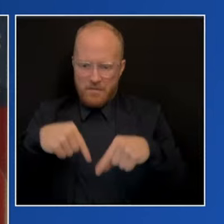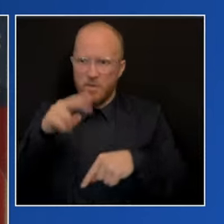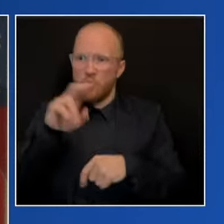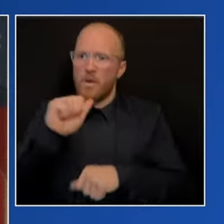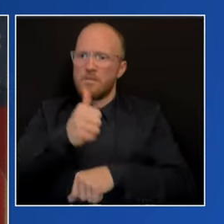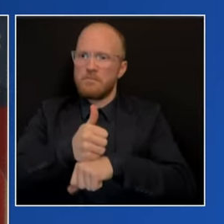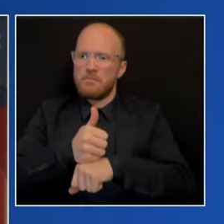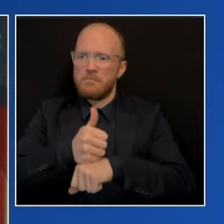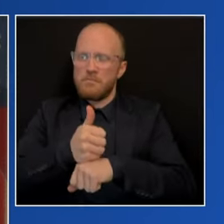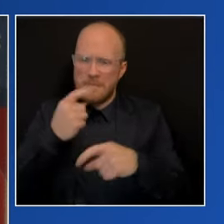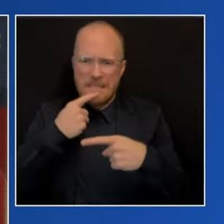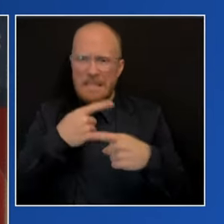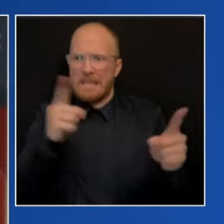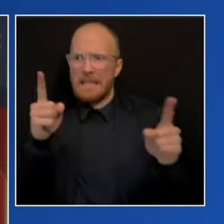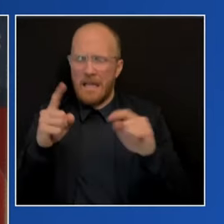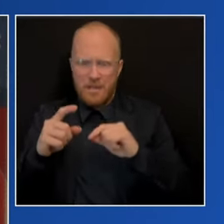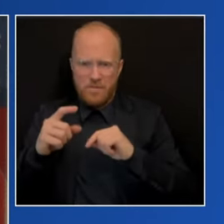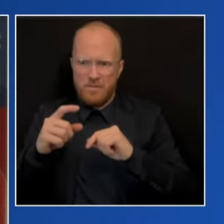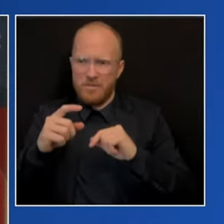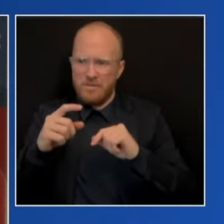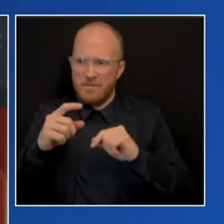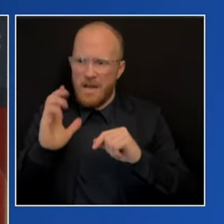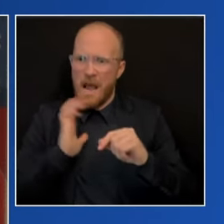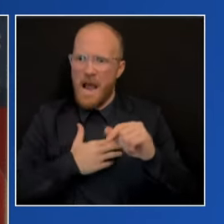declared in the Declaration,